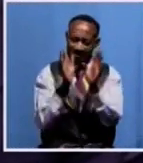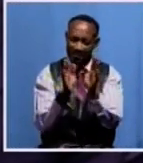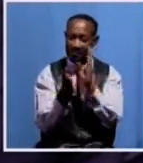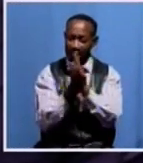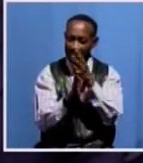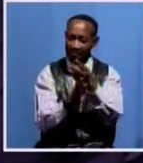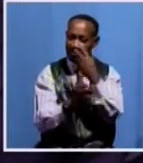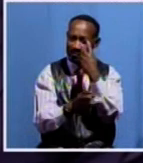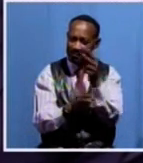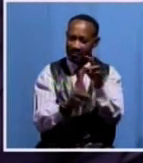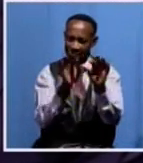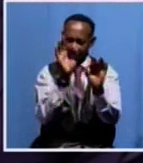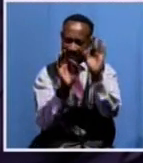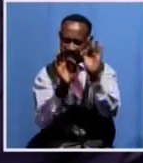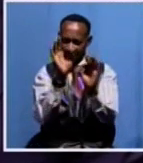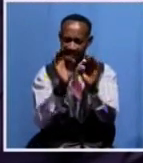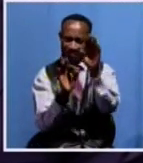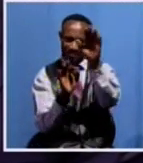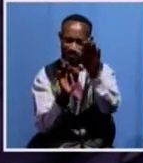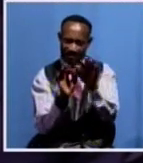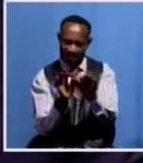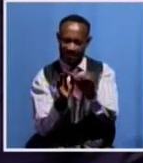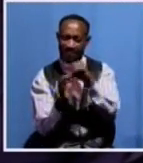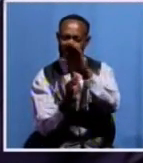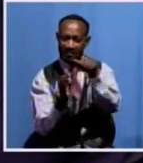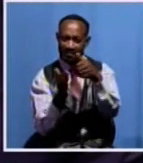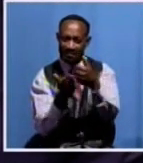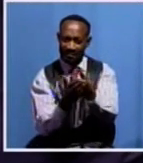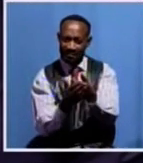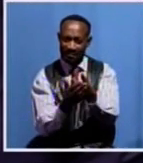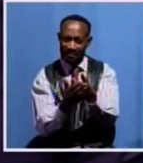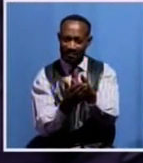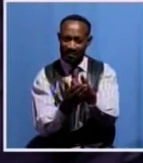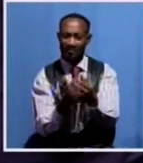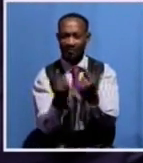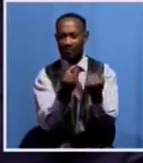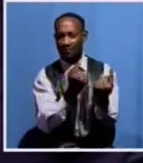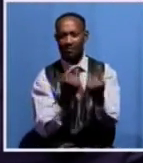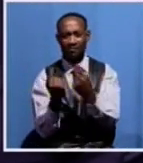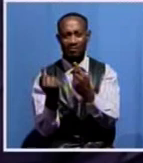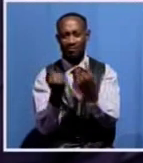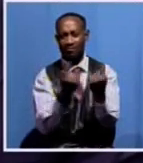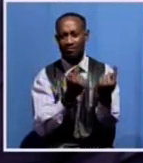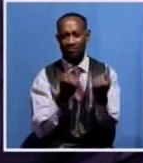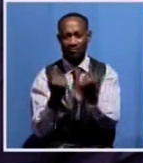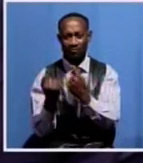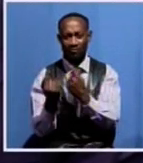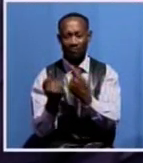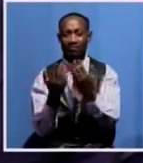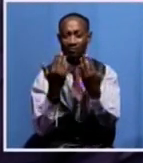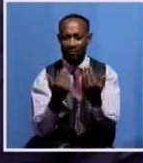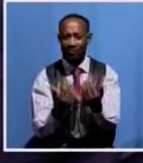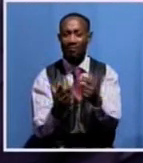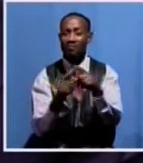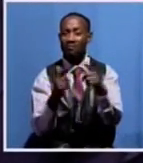looking and examining the whole VAT situation, a big question that needed to